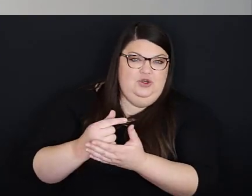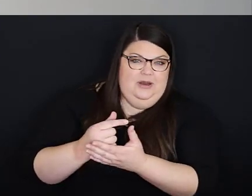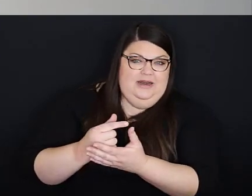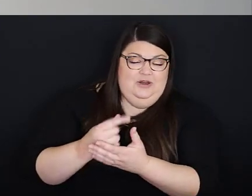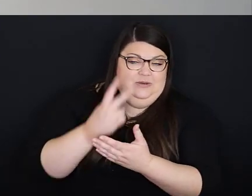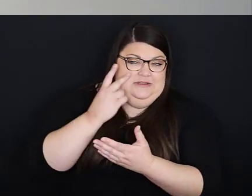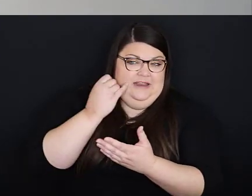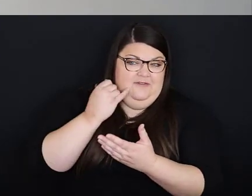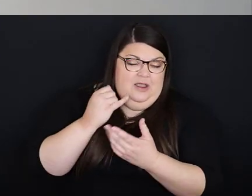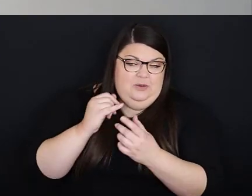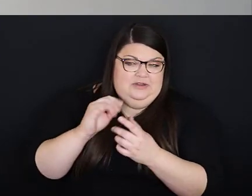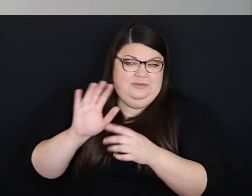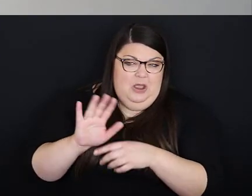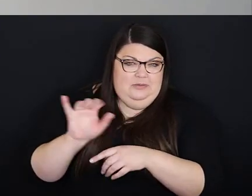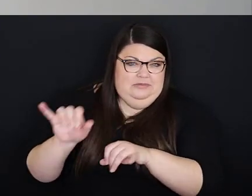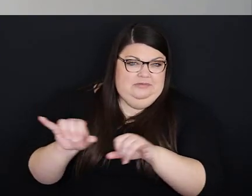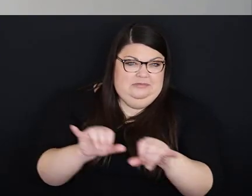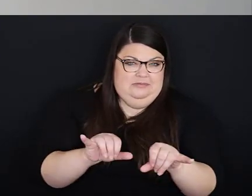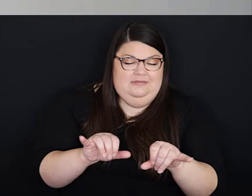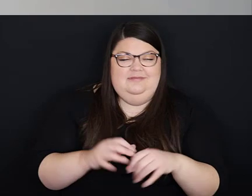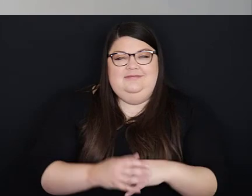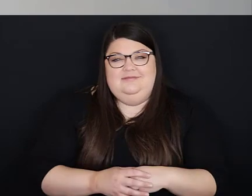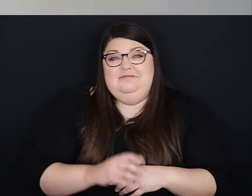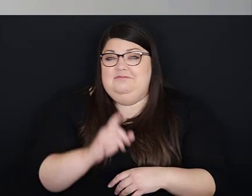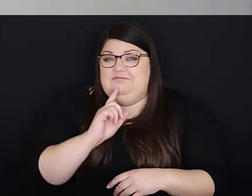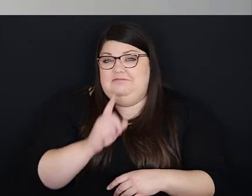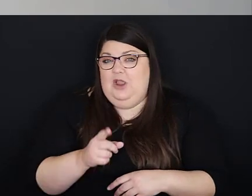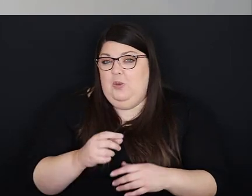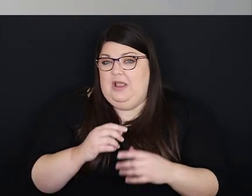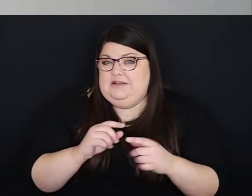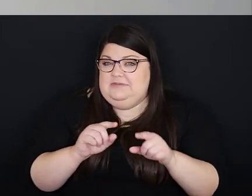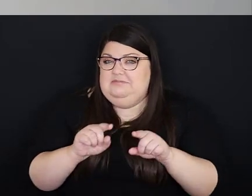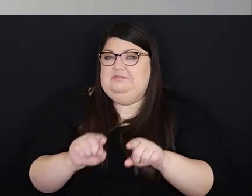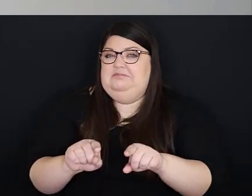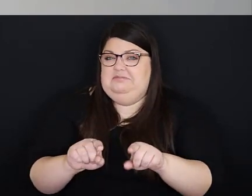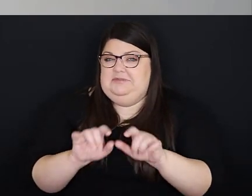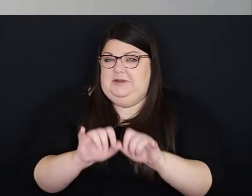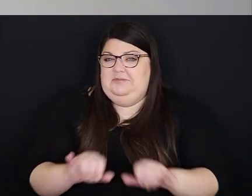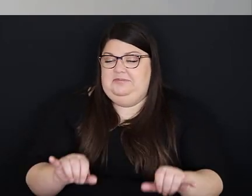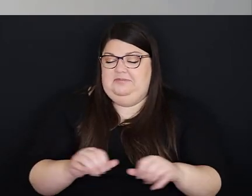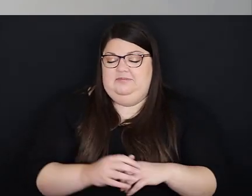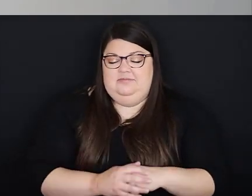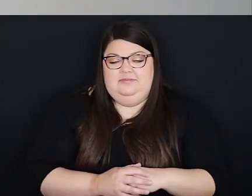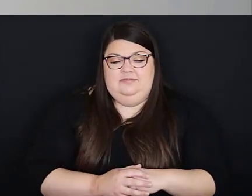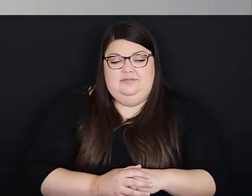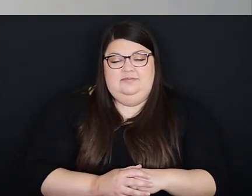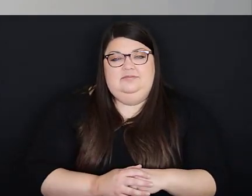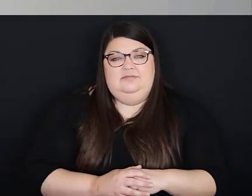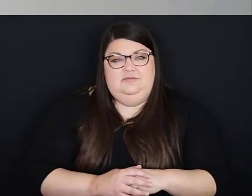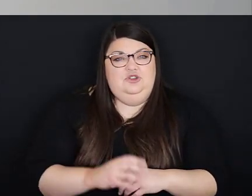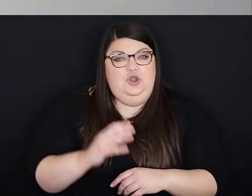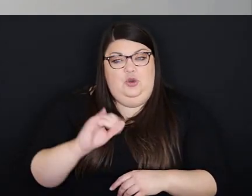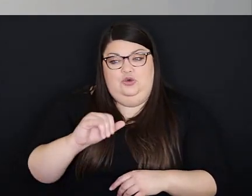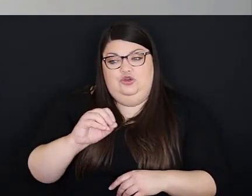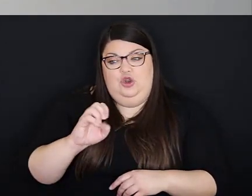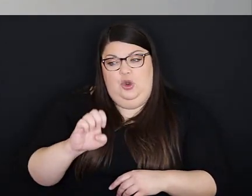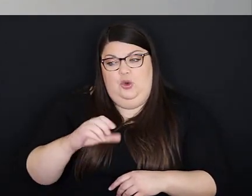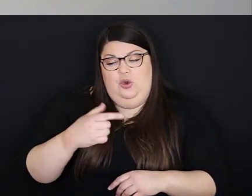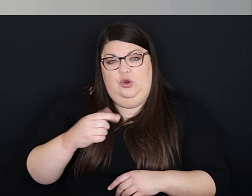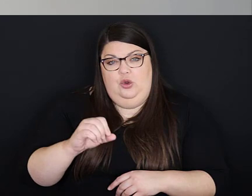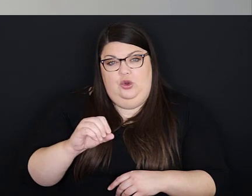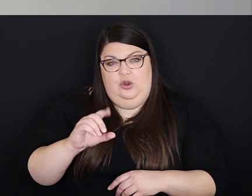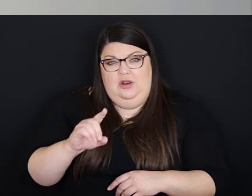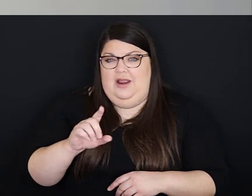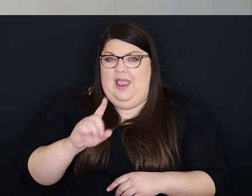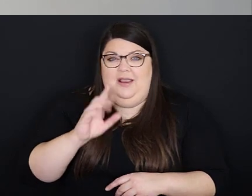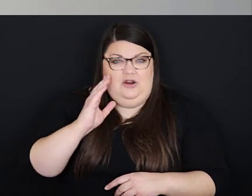was in the ballpark, so to speak, and I was. But at the same time, so I got to know Joe Good in particular. He